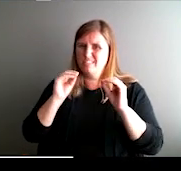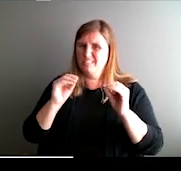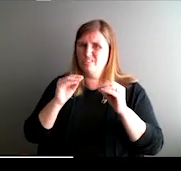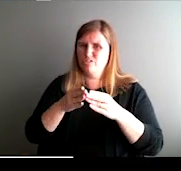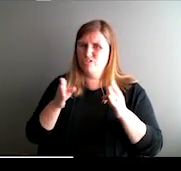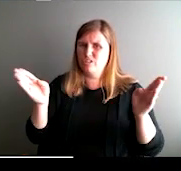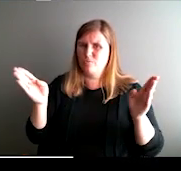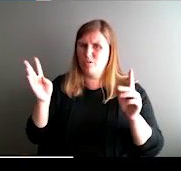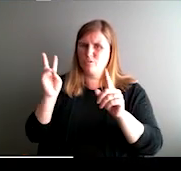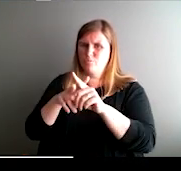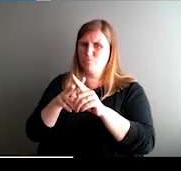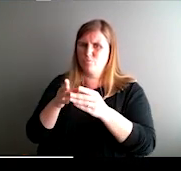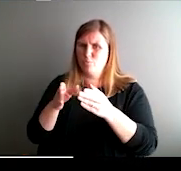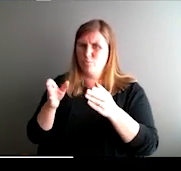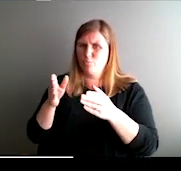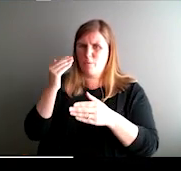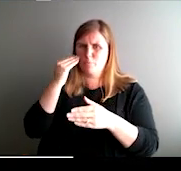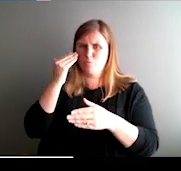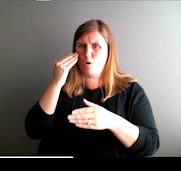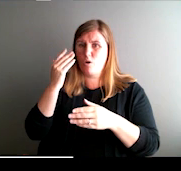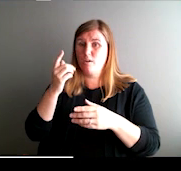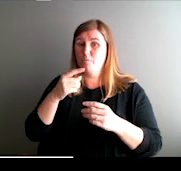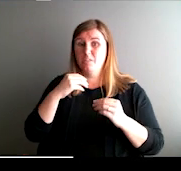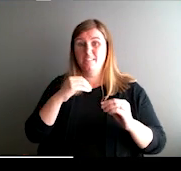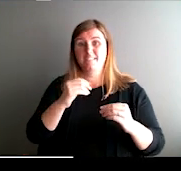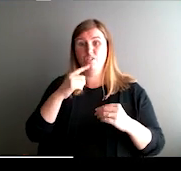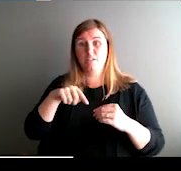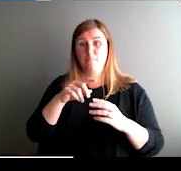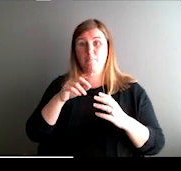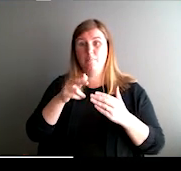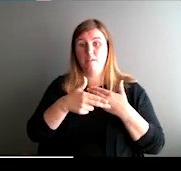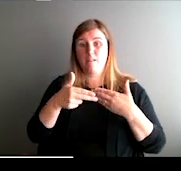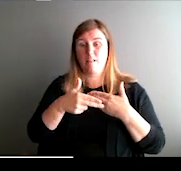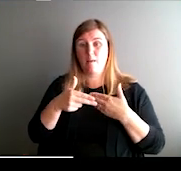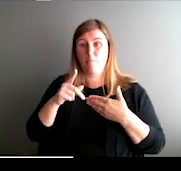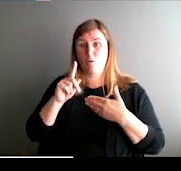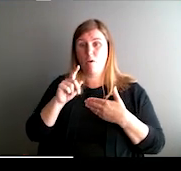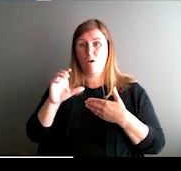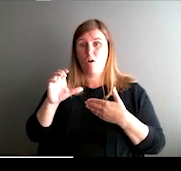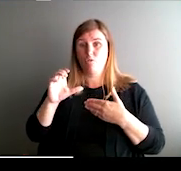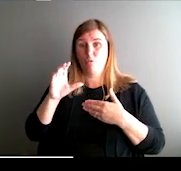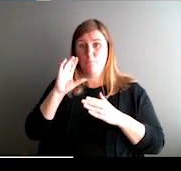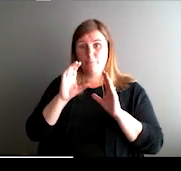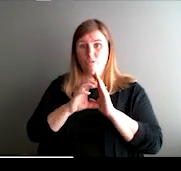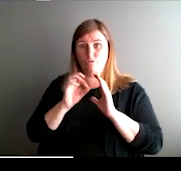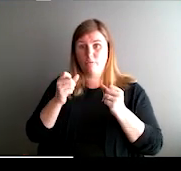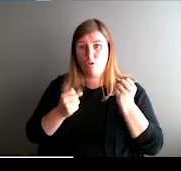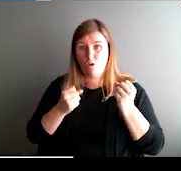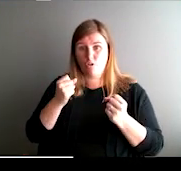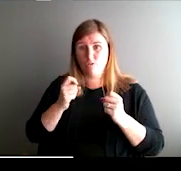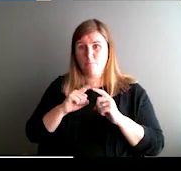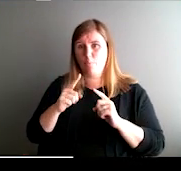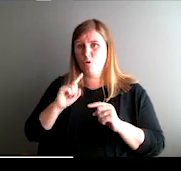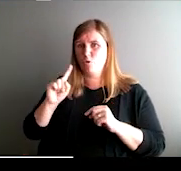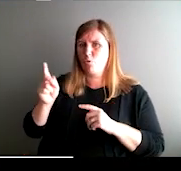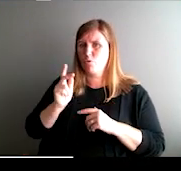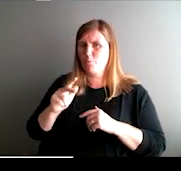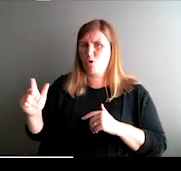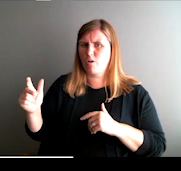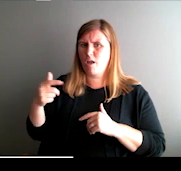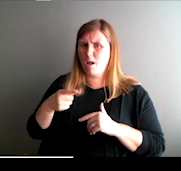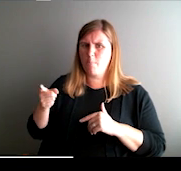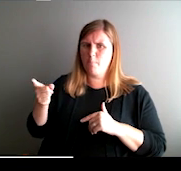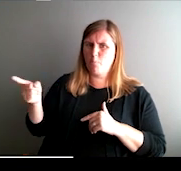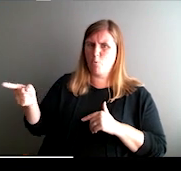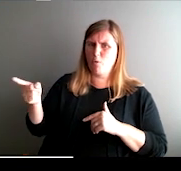generalized repertoire. It needs, if I teach a kid to label 100 pictures of cars, but we go out to the parking lot and I point